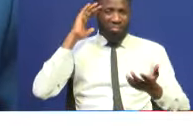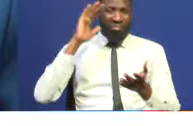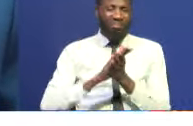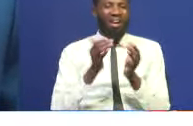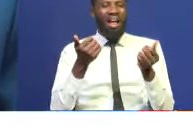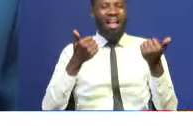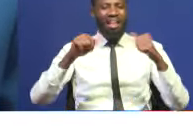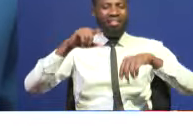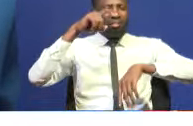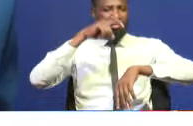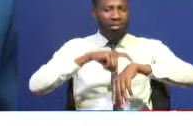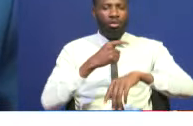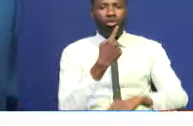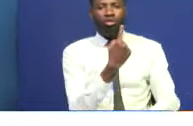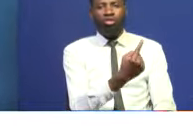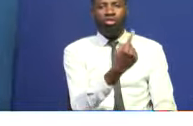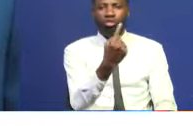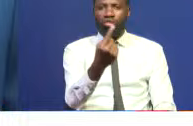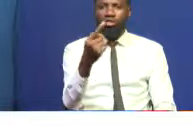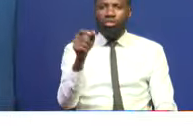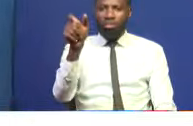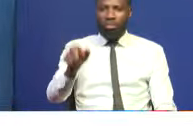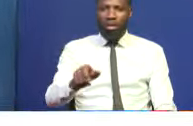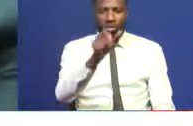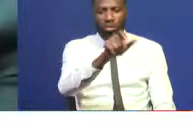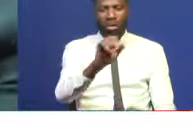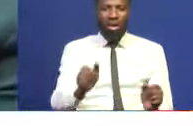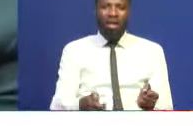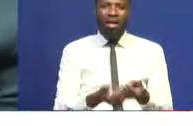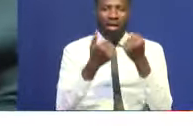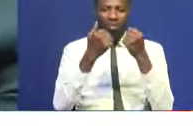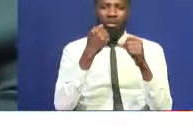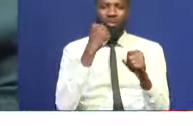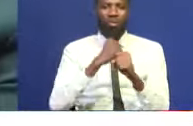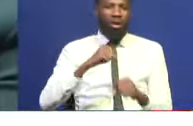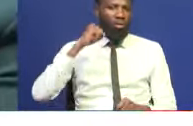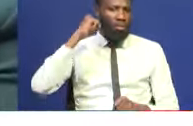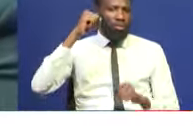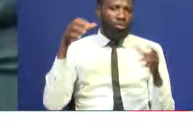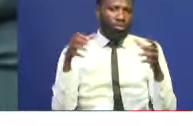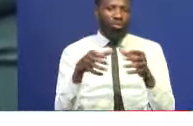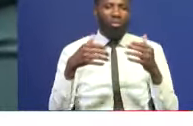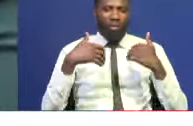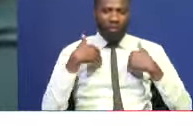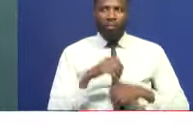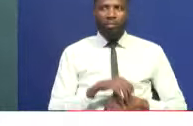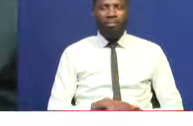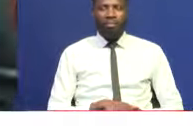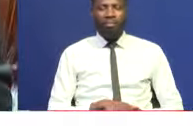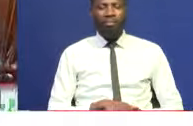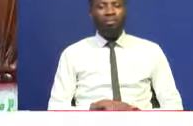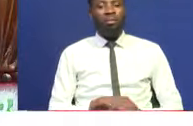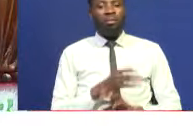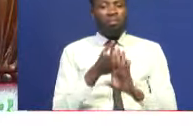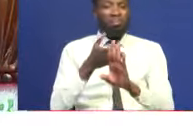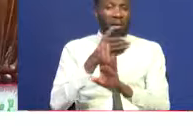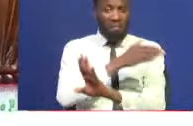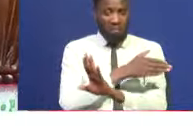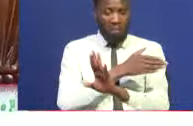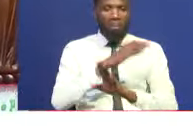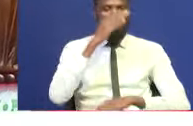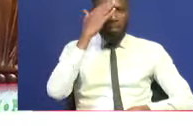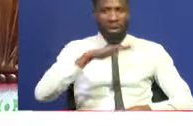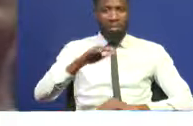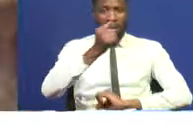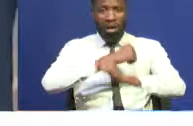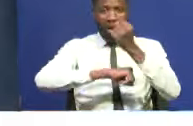in time, each and everyone here must have interacted with a party. But even before the House can act, the process is facing a legal hurdle with the